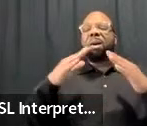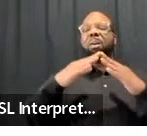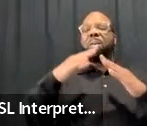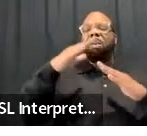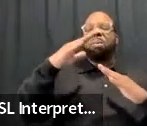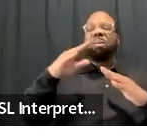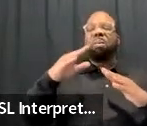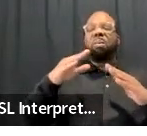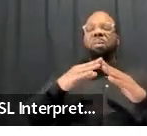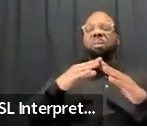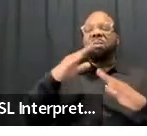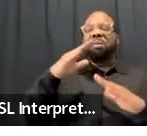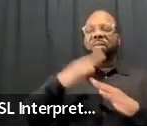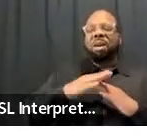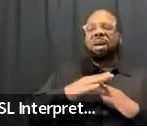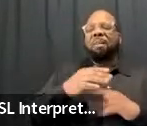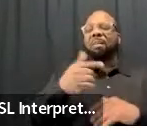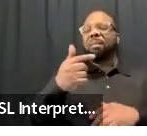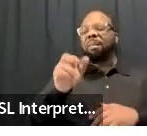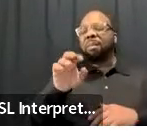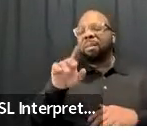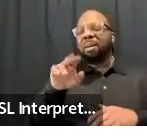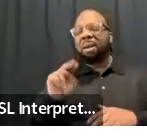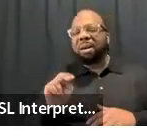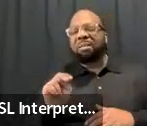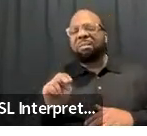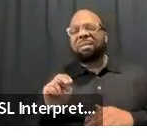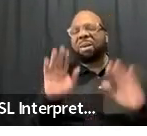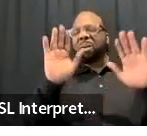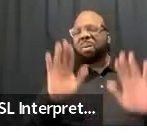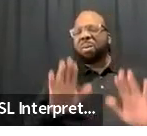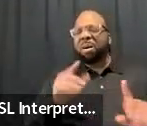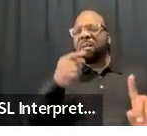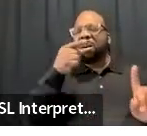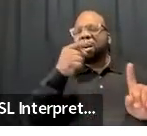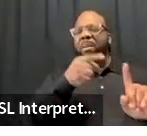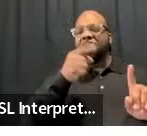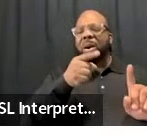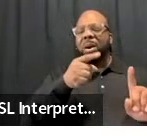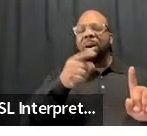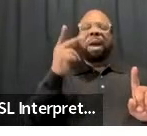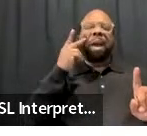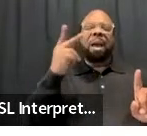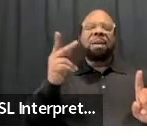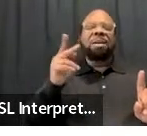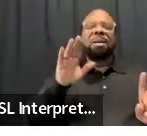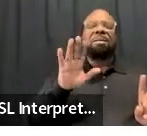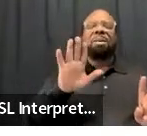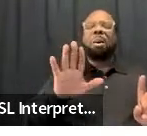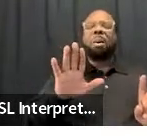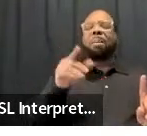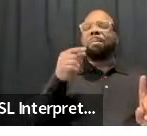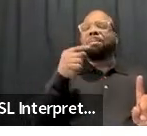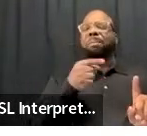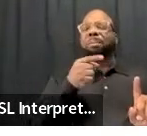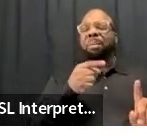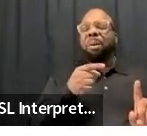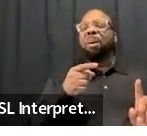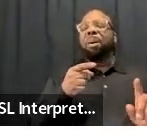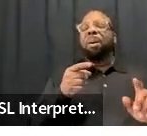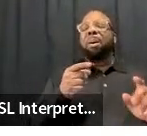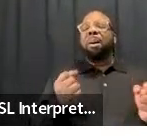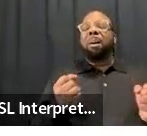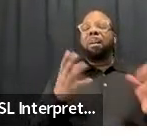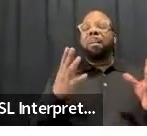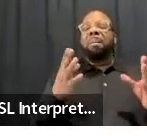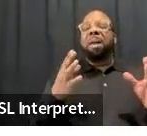point. Certainly something that we can take back. I totally see where you're coming from. And many of the